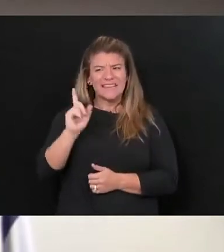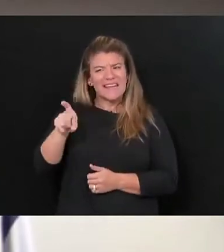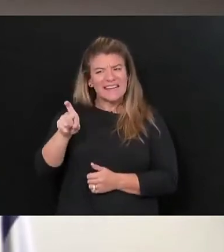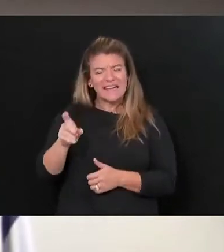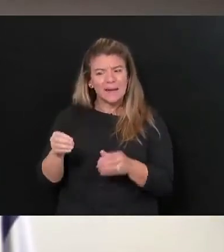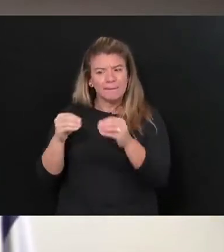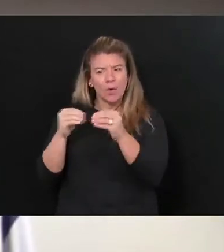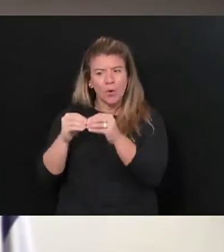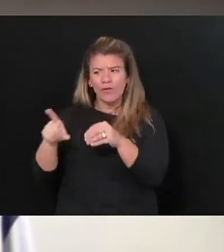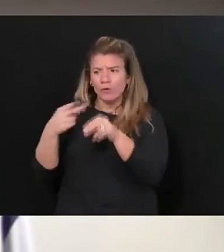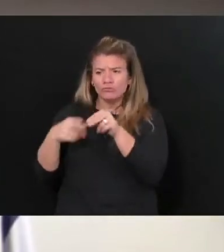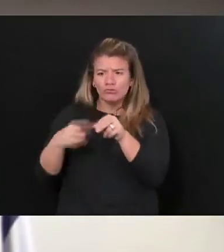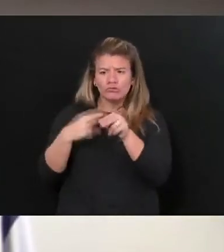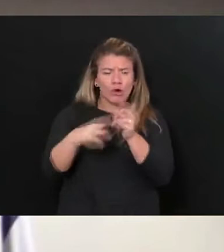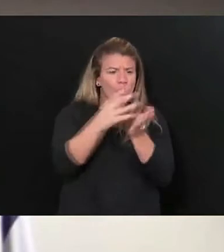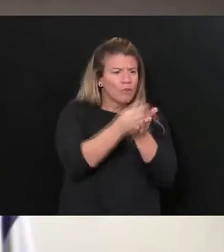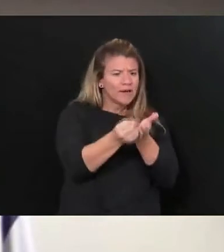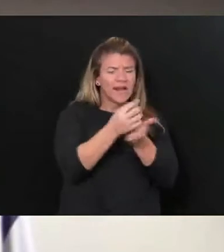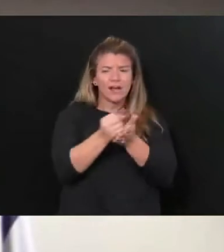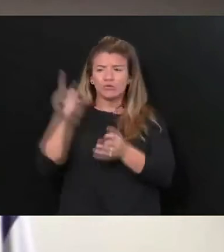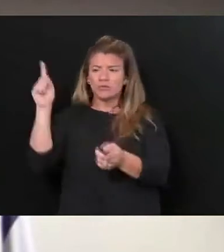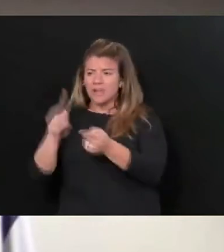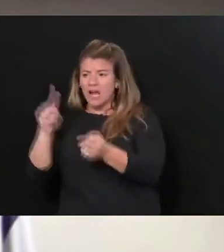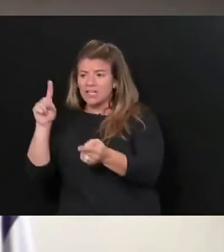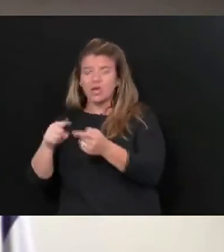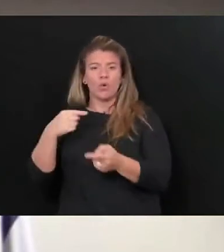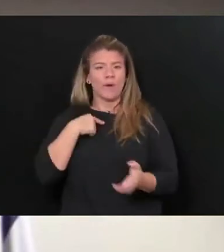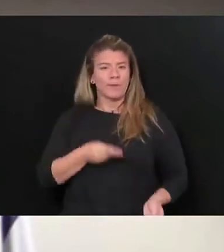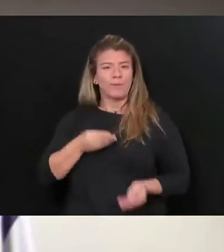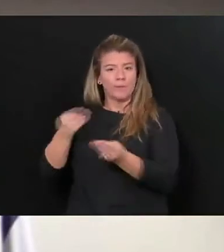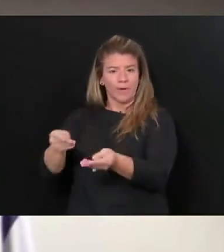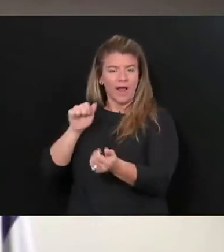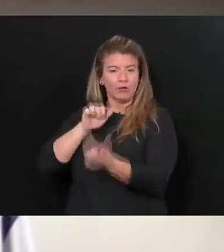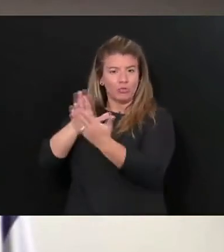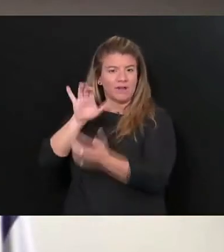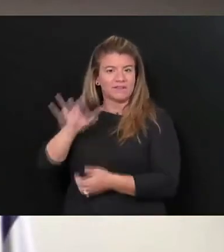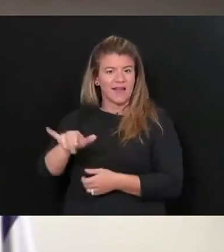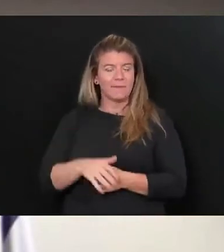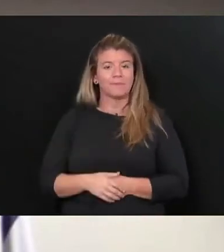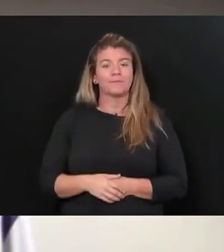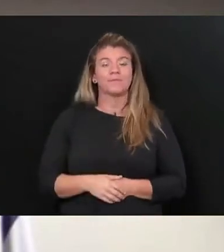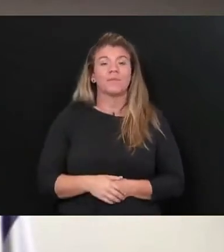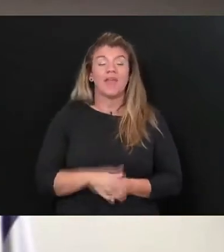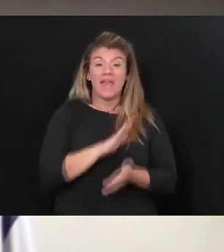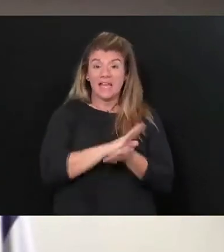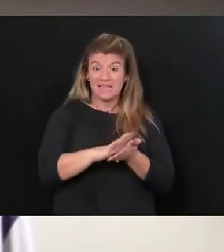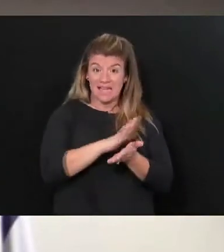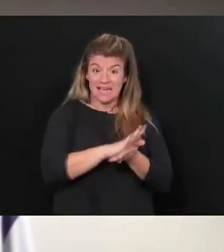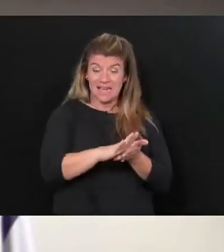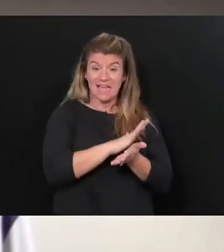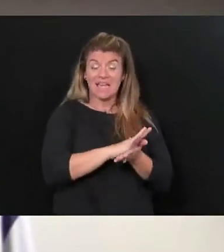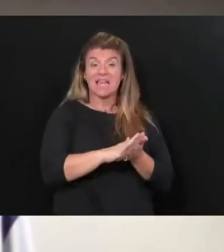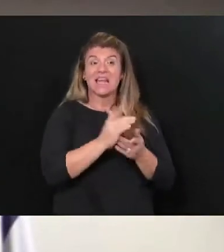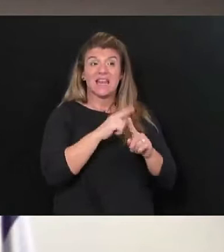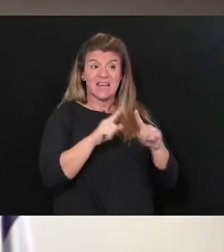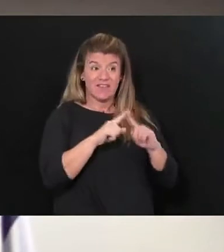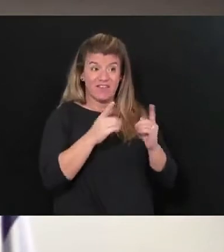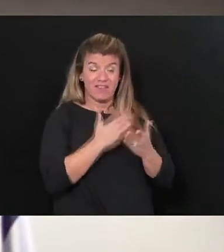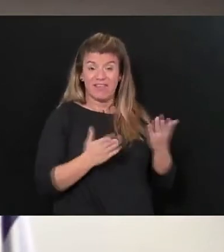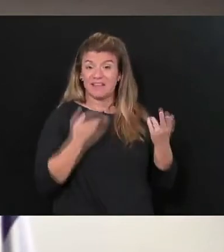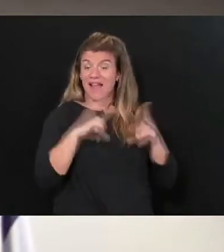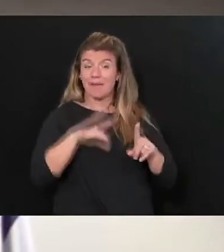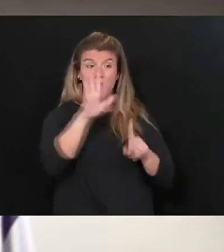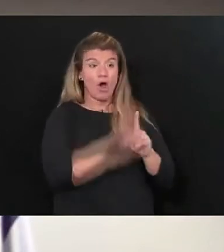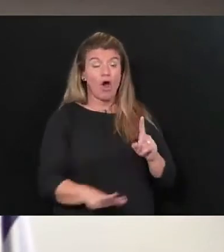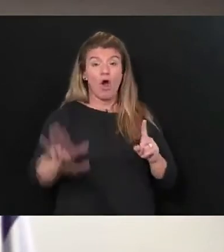or reduction in supplies that need to be addressed. Disinfection missions continue significantly throughout the state,